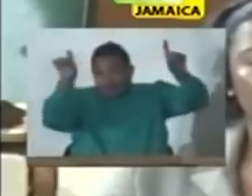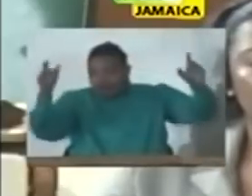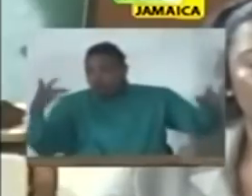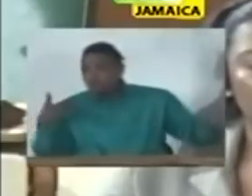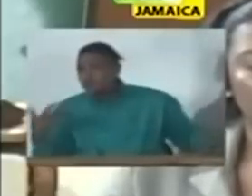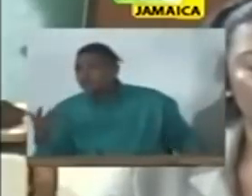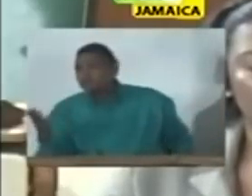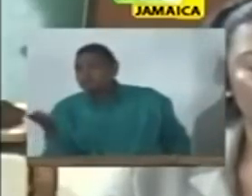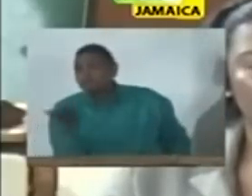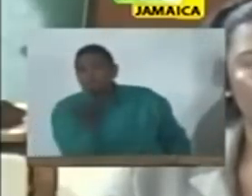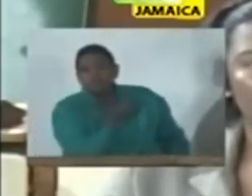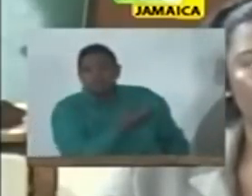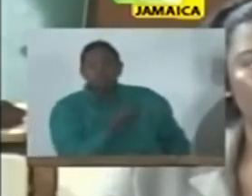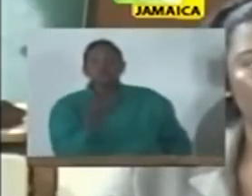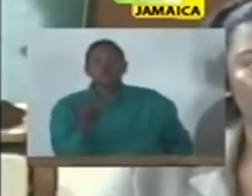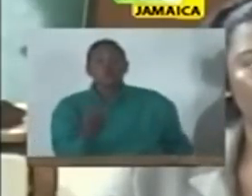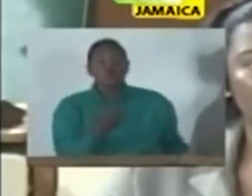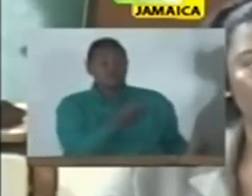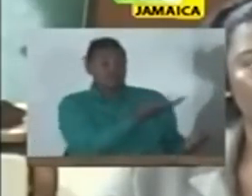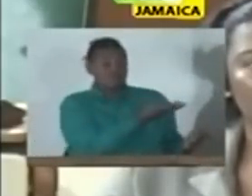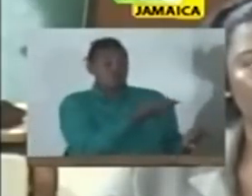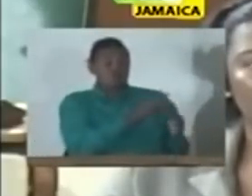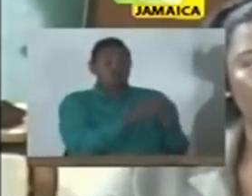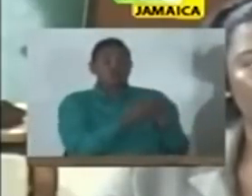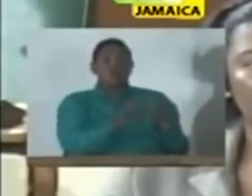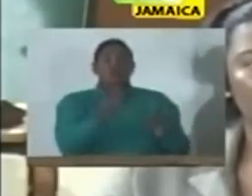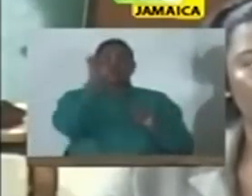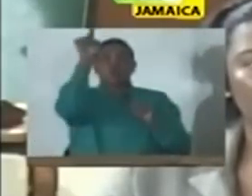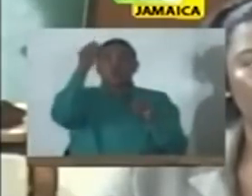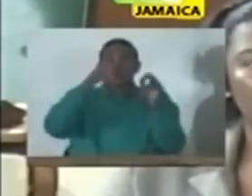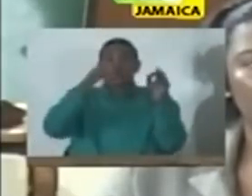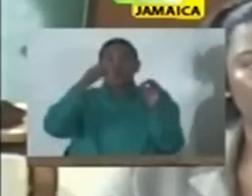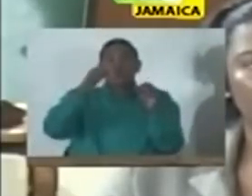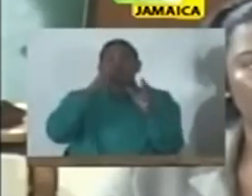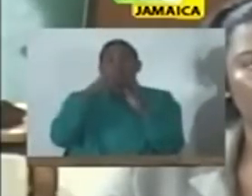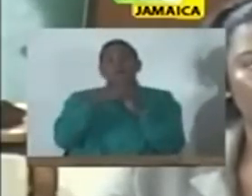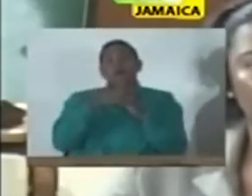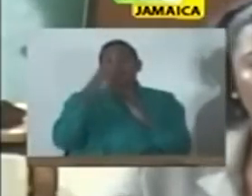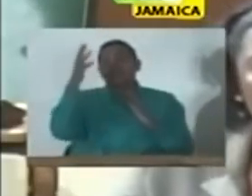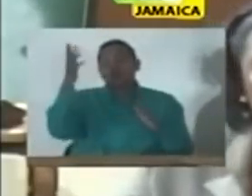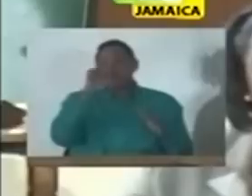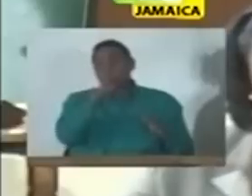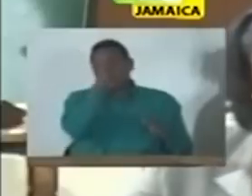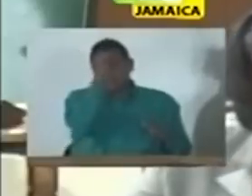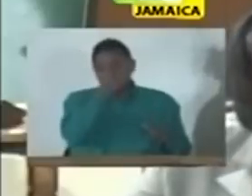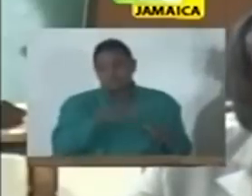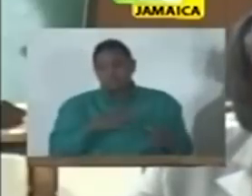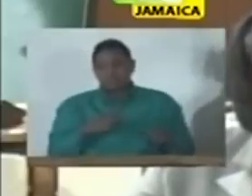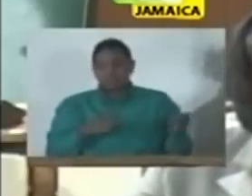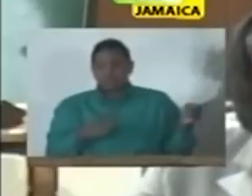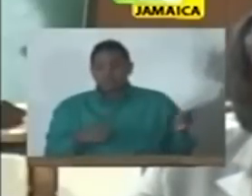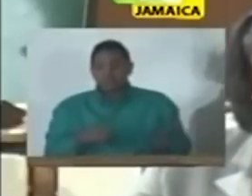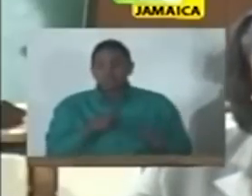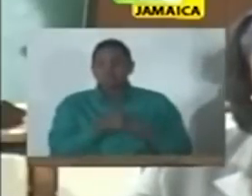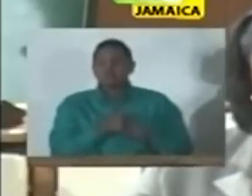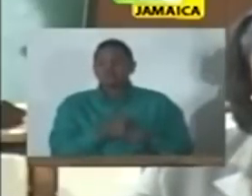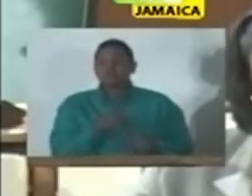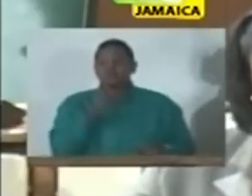There is a case before the court of the United States through which these gentlemen are